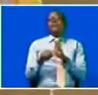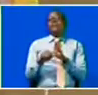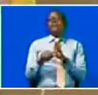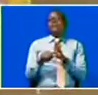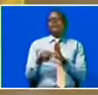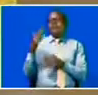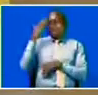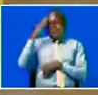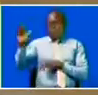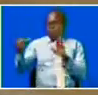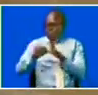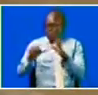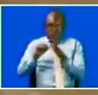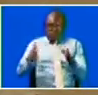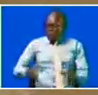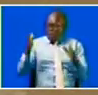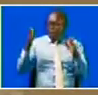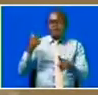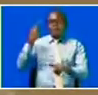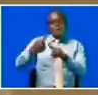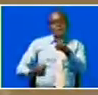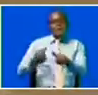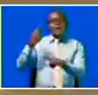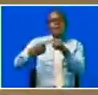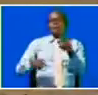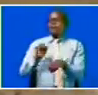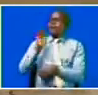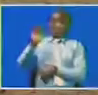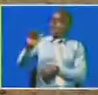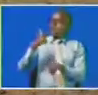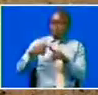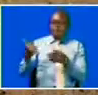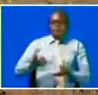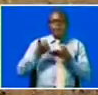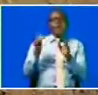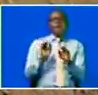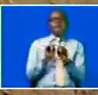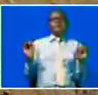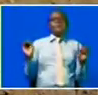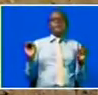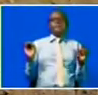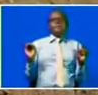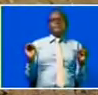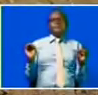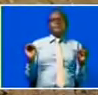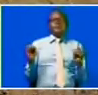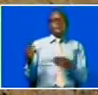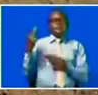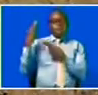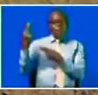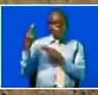Sijui shida ya hii yetu ya barabara, na tumelia miaka mob. Hii shida yetu ya barabara sijui itaisha lini. But